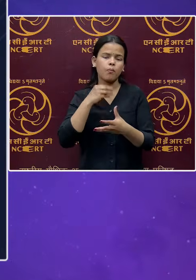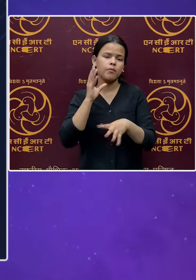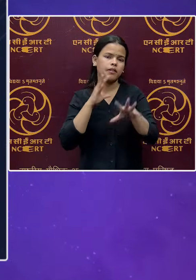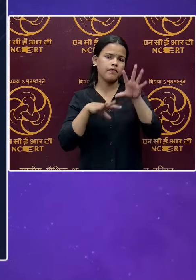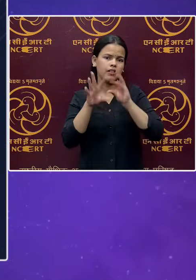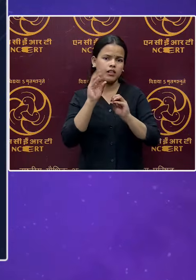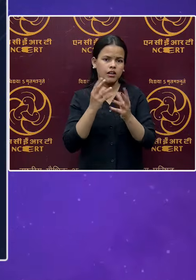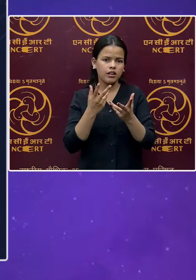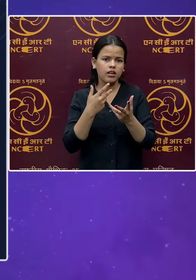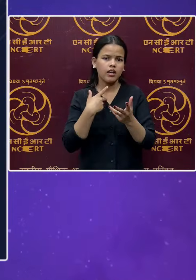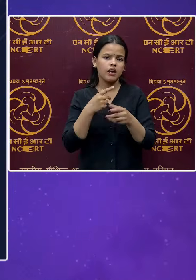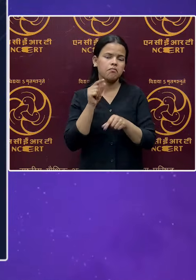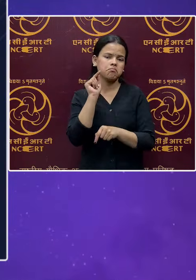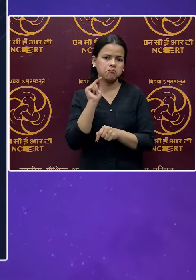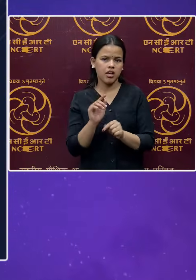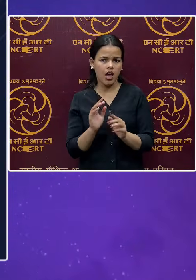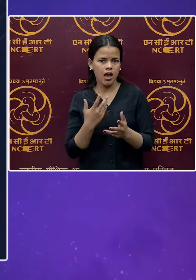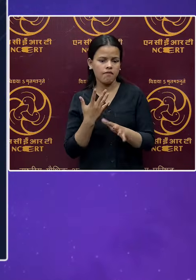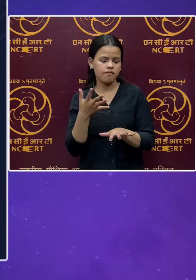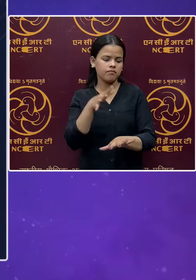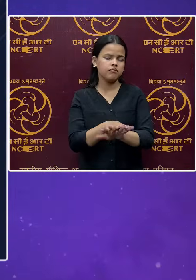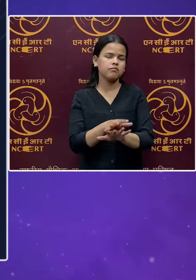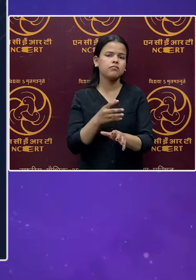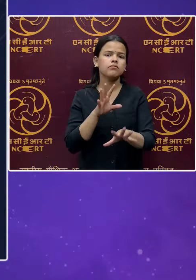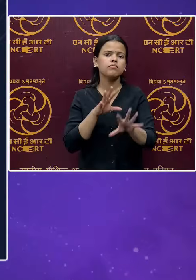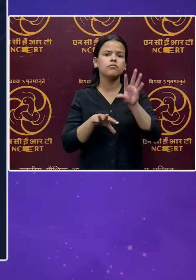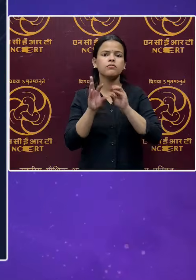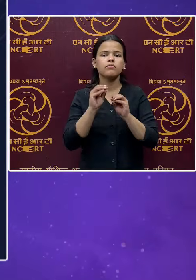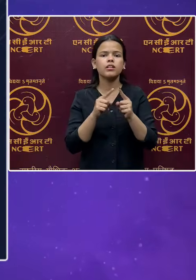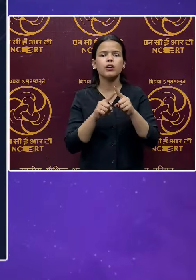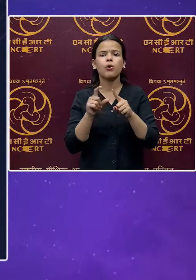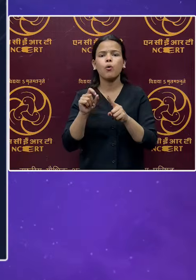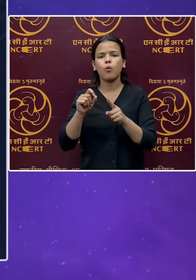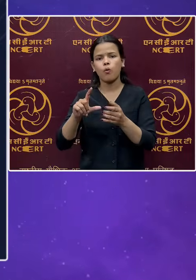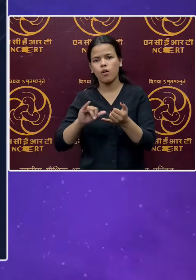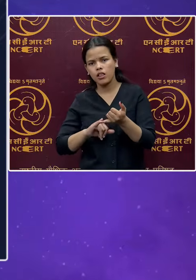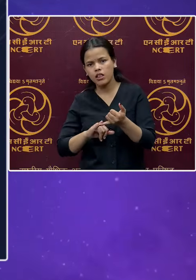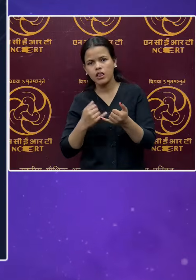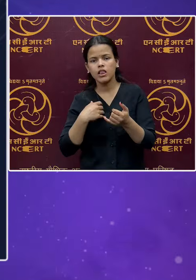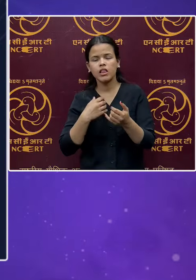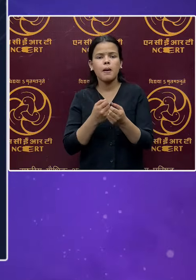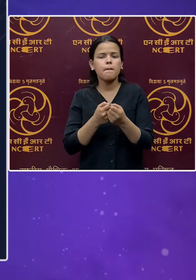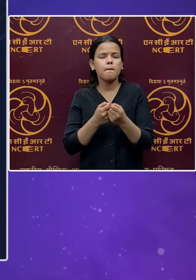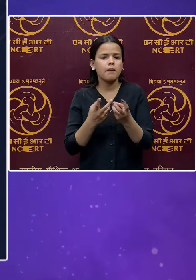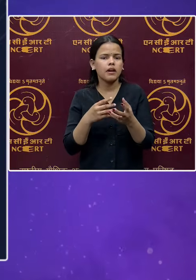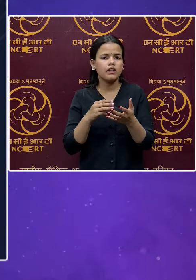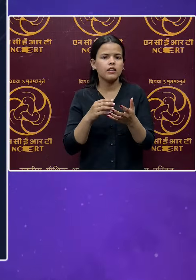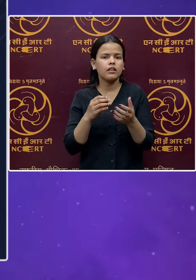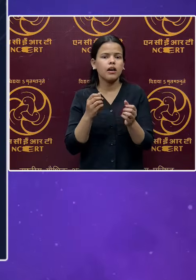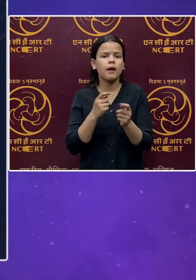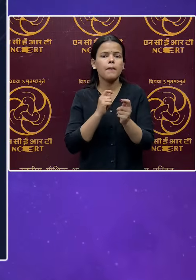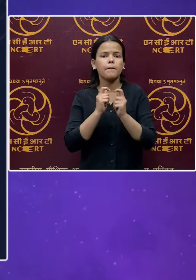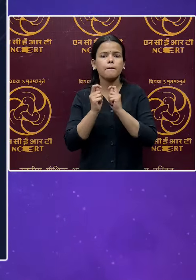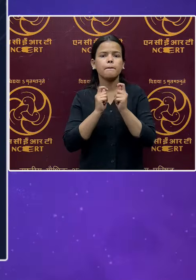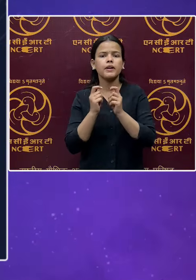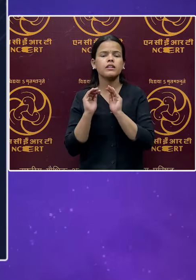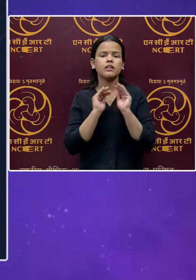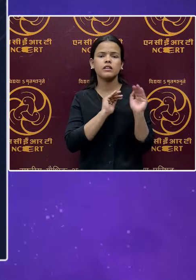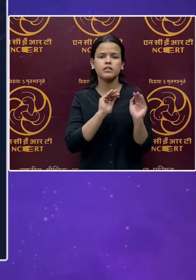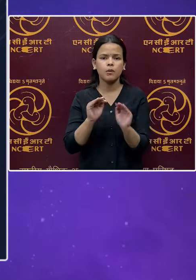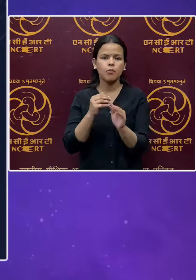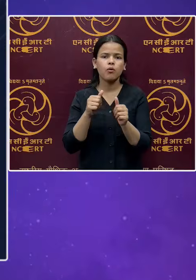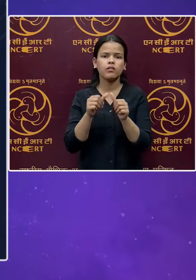also have features of interactive learning tools, multimedia support, real-world simulations, assessment and